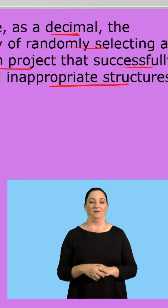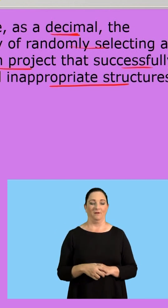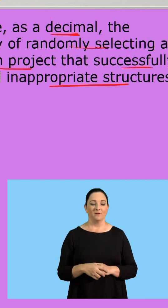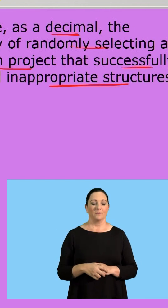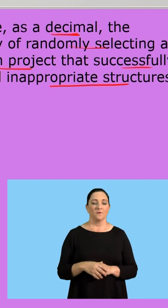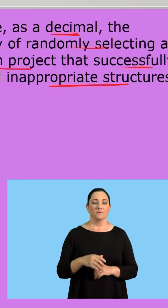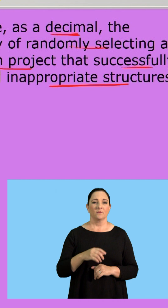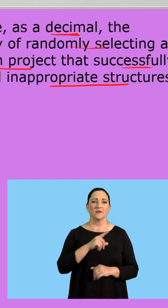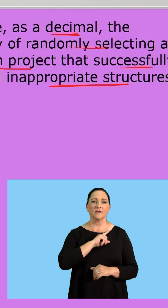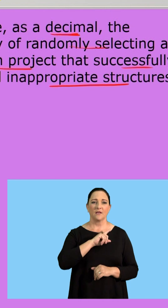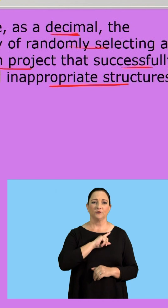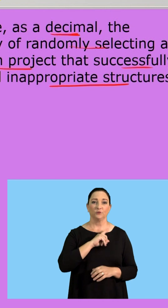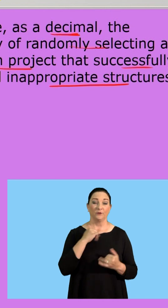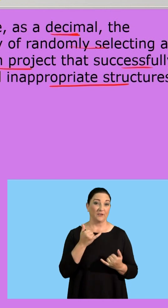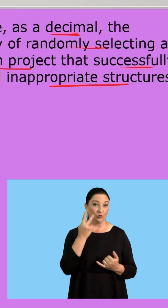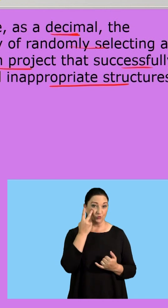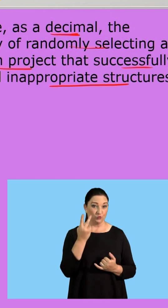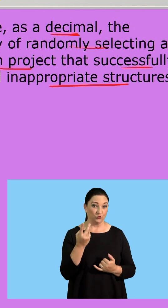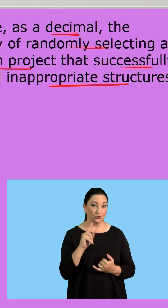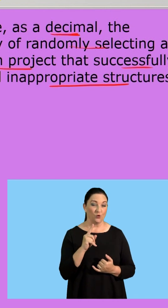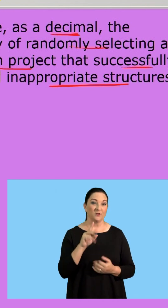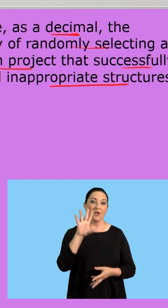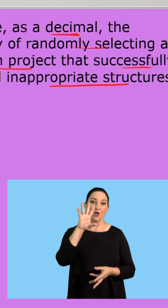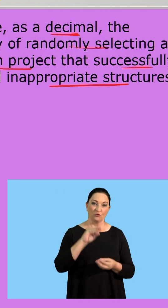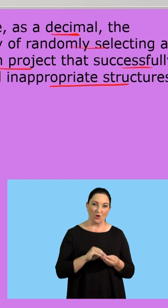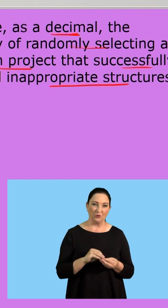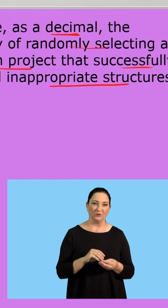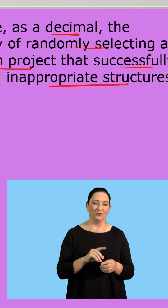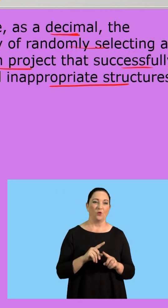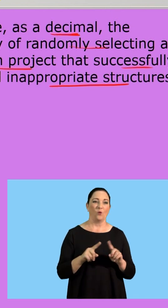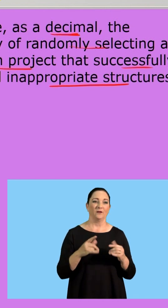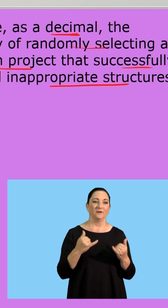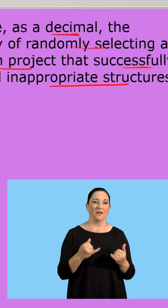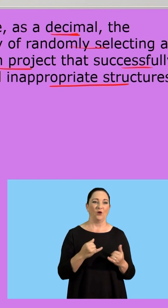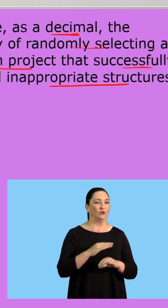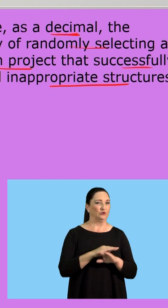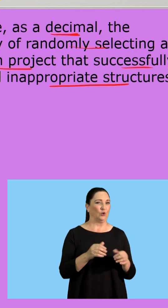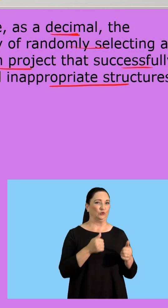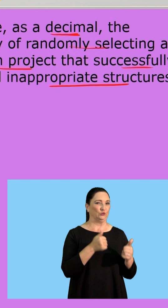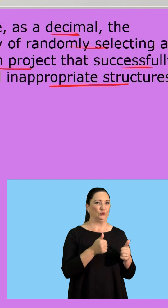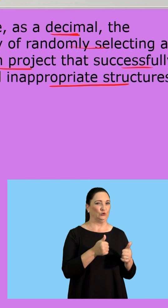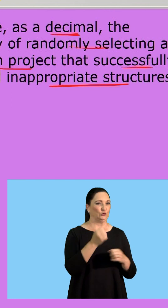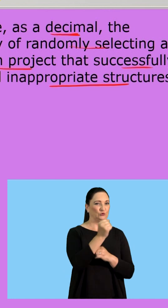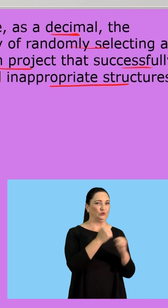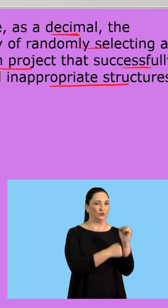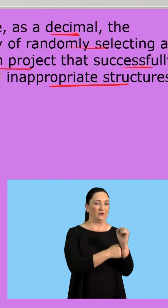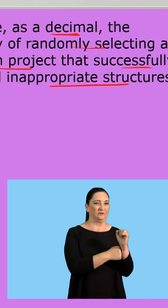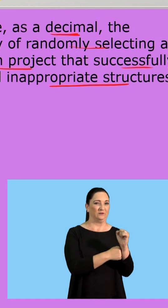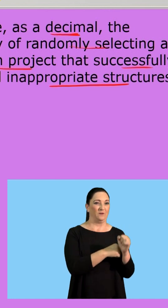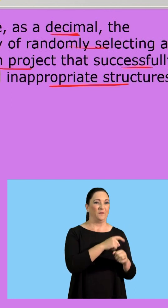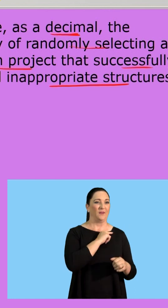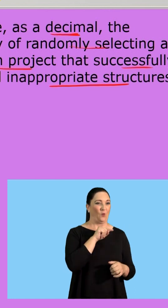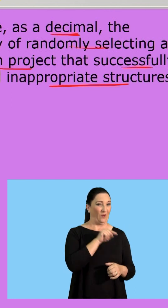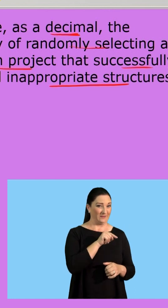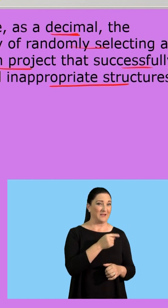1,724. We agree, right? So therefore, I'm going to look now in the total number of inappropriate structures.